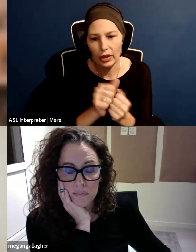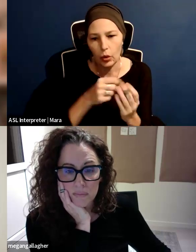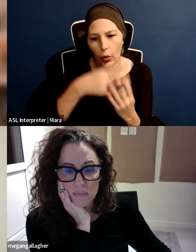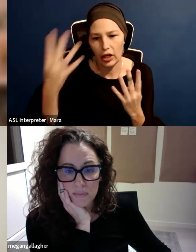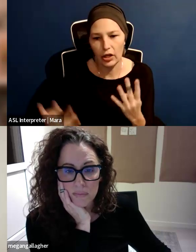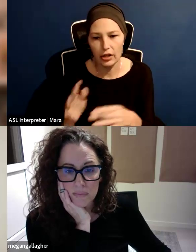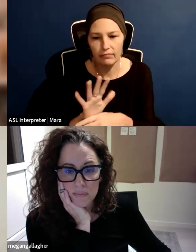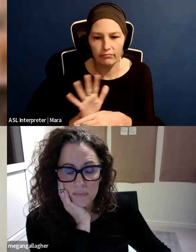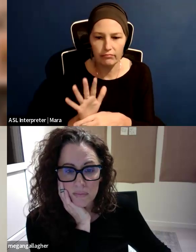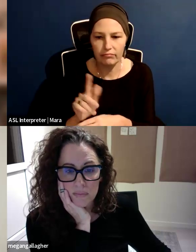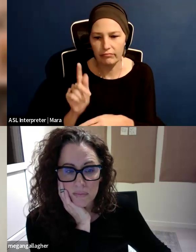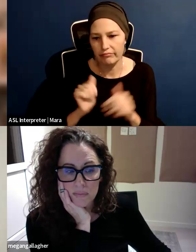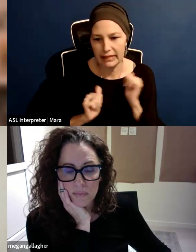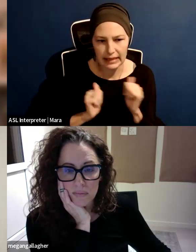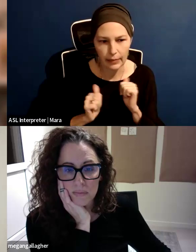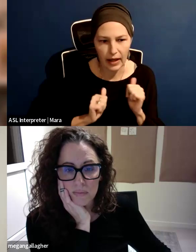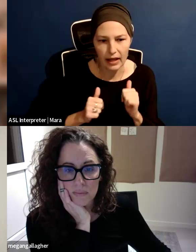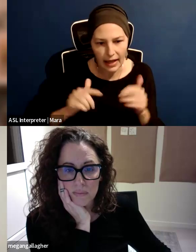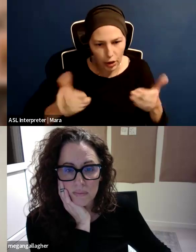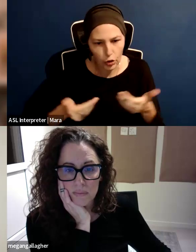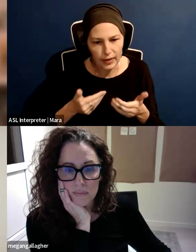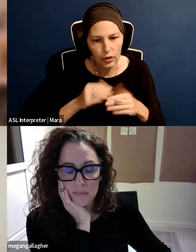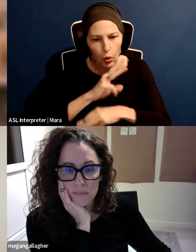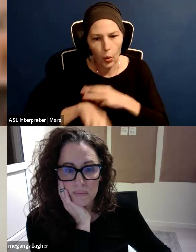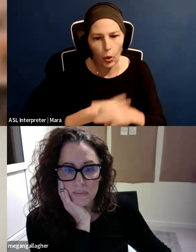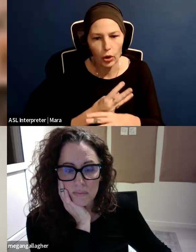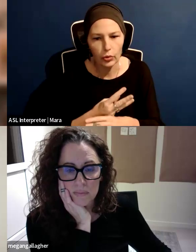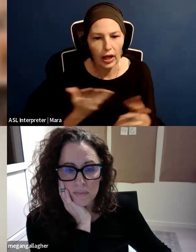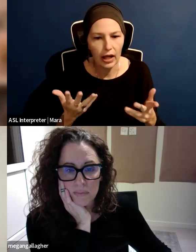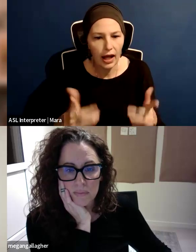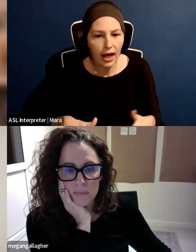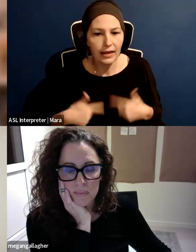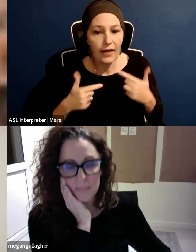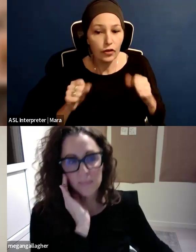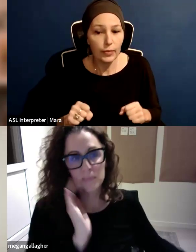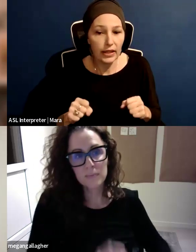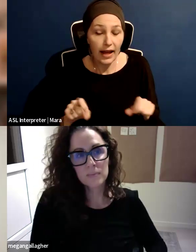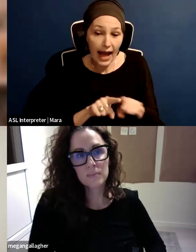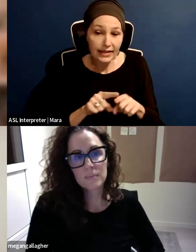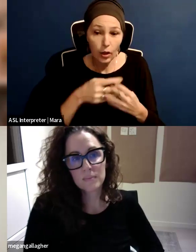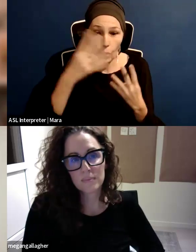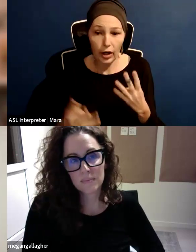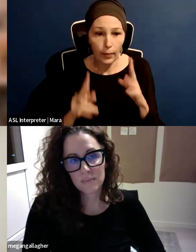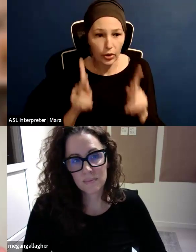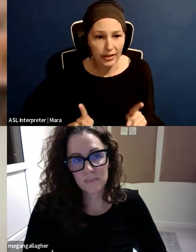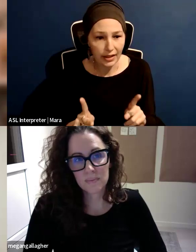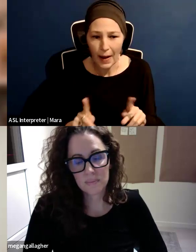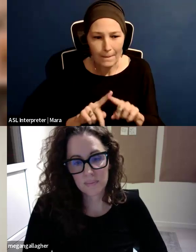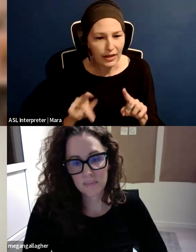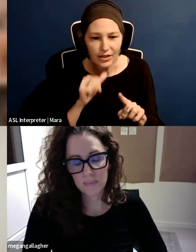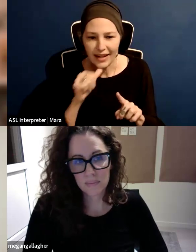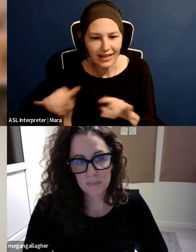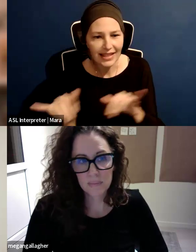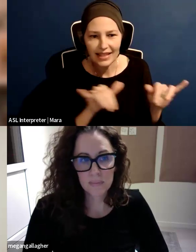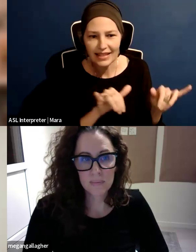queer person. And there just isn't that, you know, richness and breadth